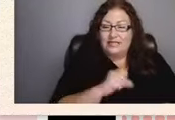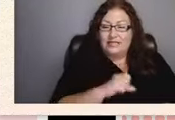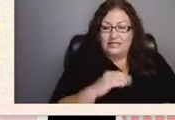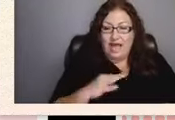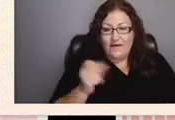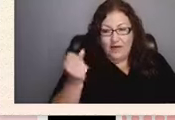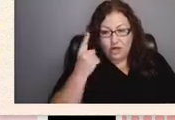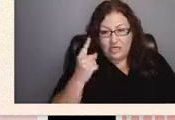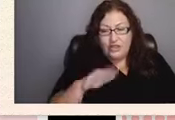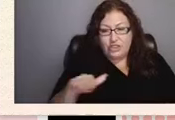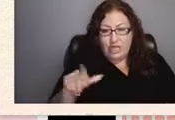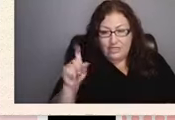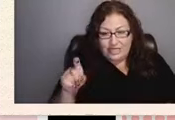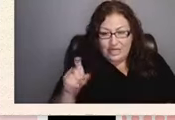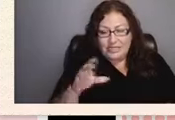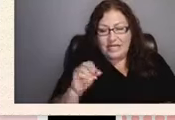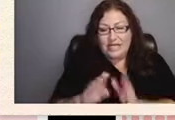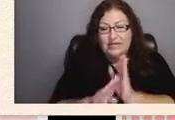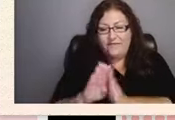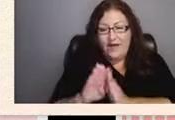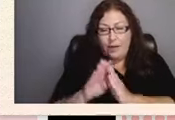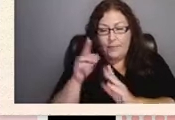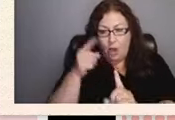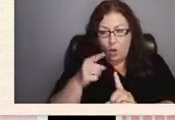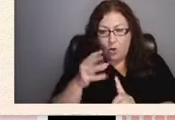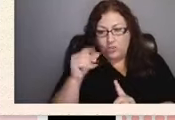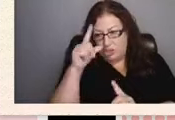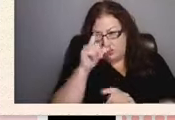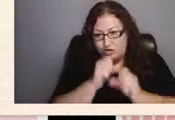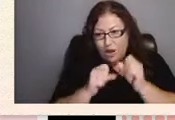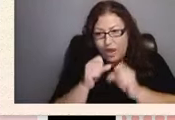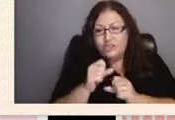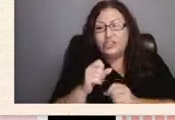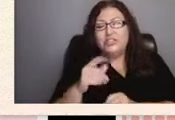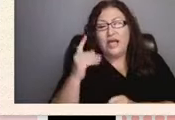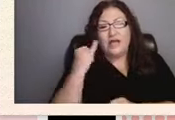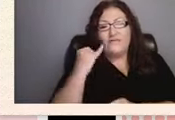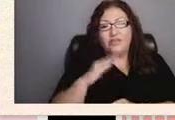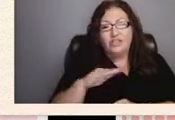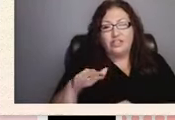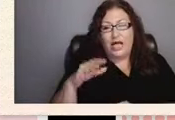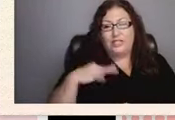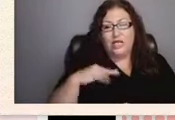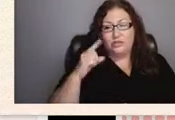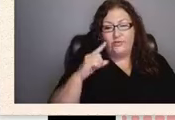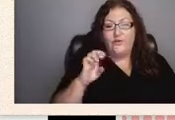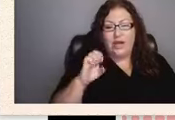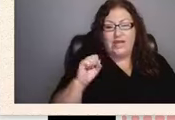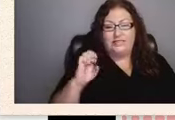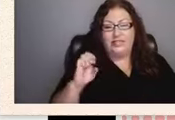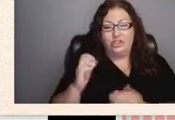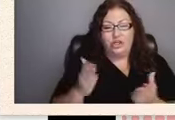needs and developing goals and strategies if the child is eligible for ESE services.